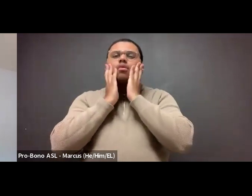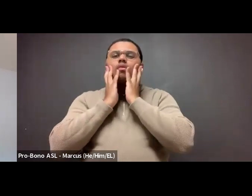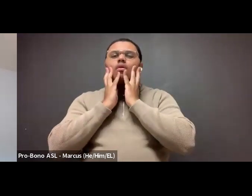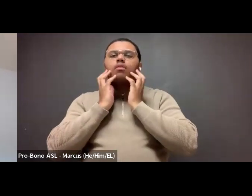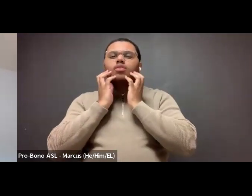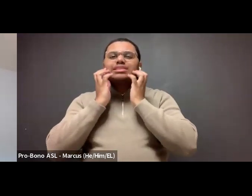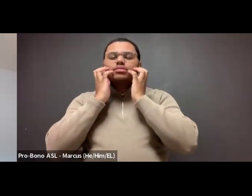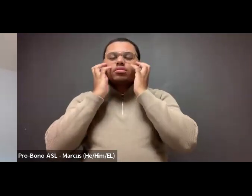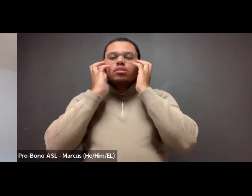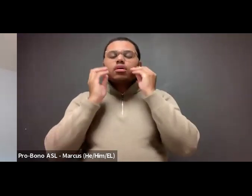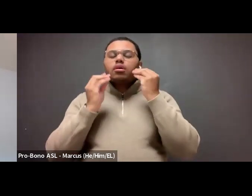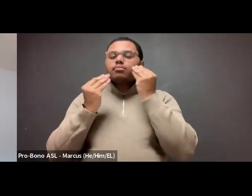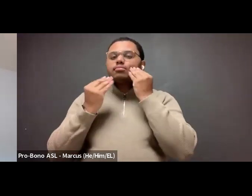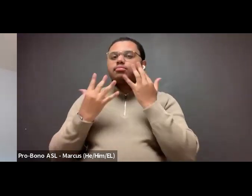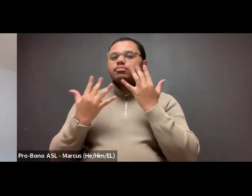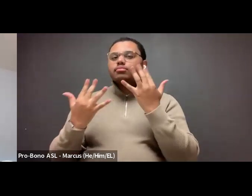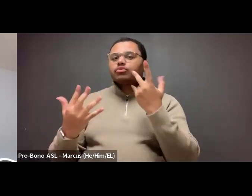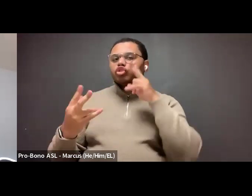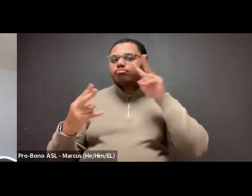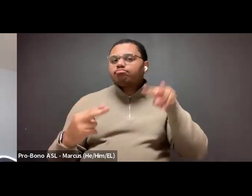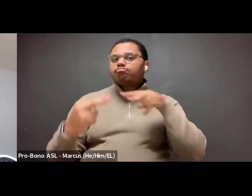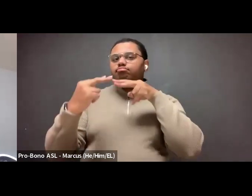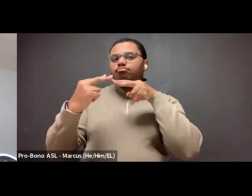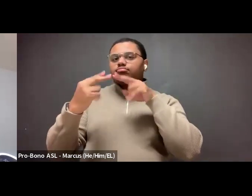face when she looked into my eyes and spoke.